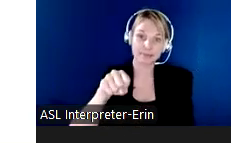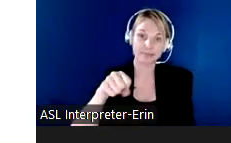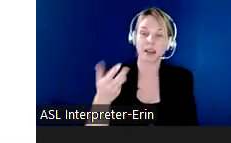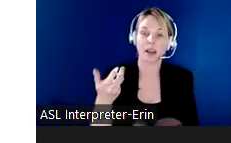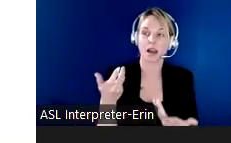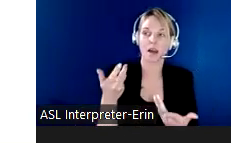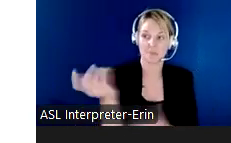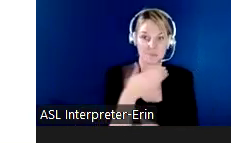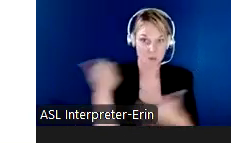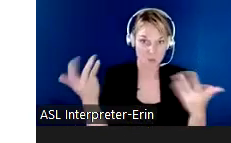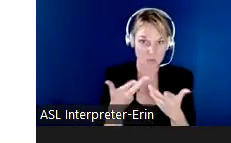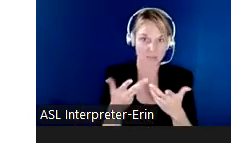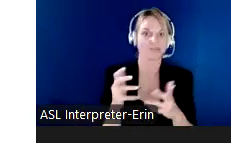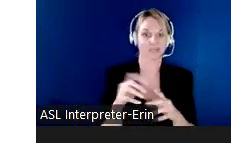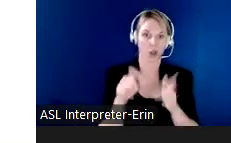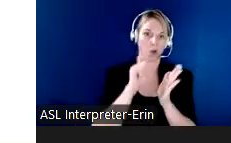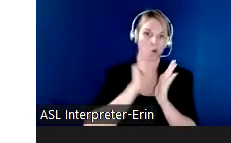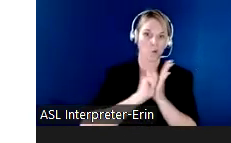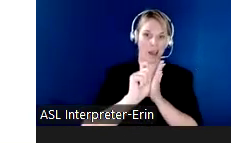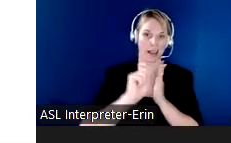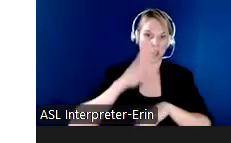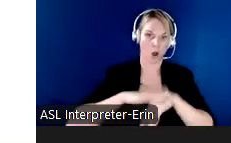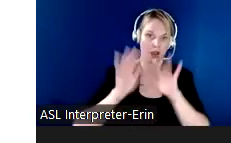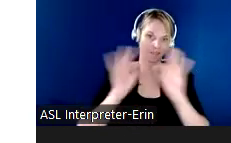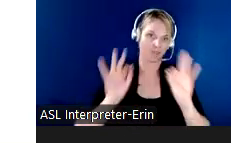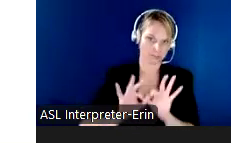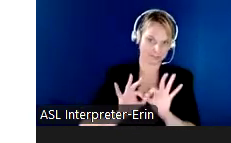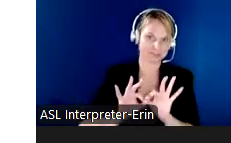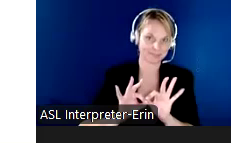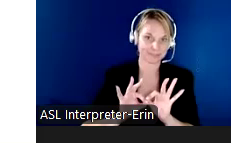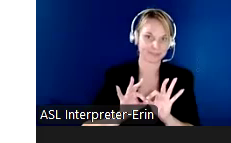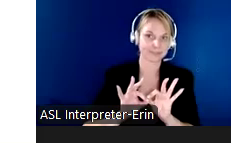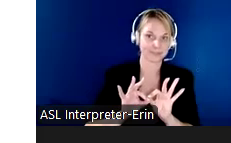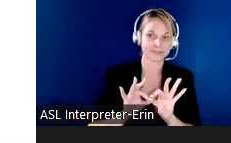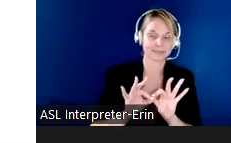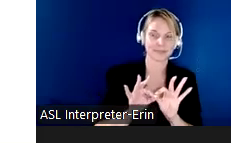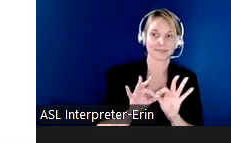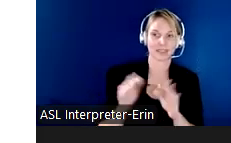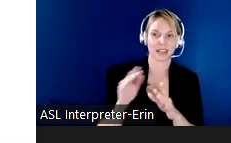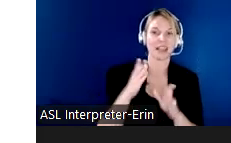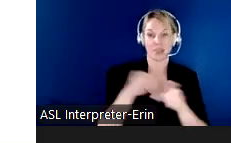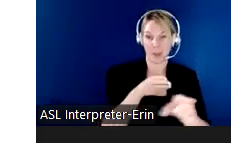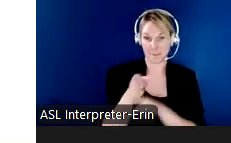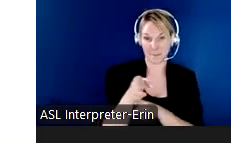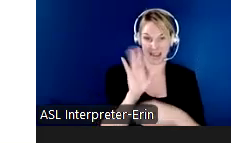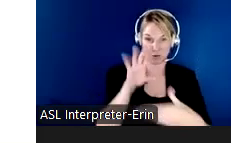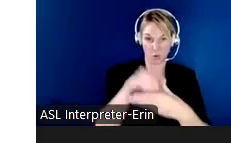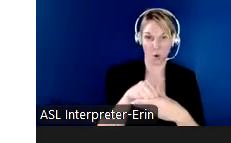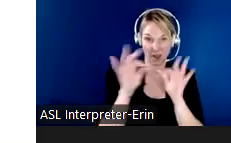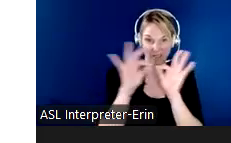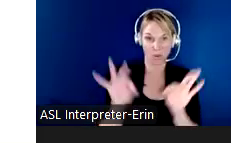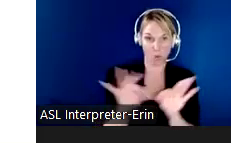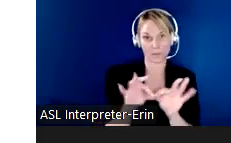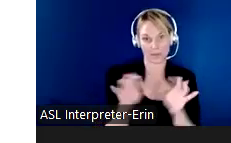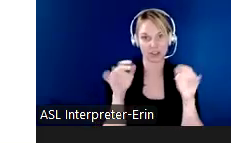even better is to write it on the form. There is a field on definitely the main enrollment form, but I believe most of them